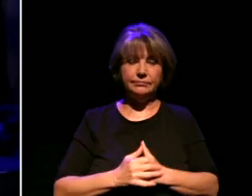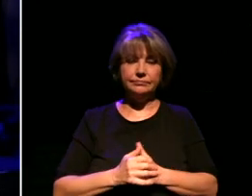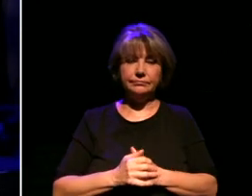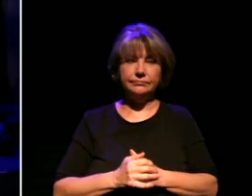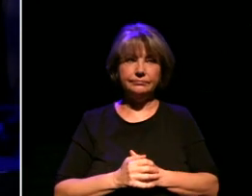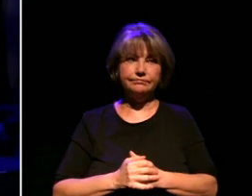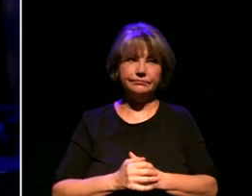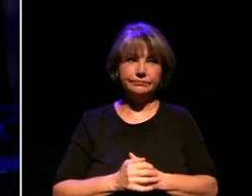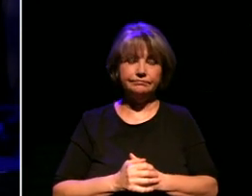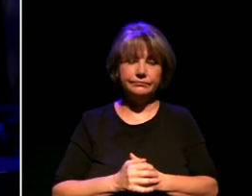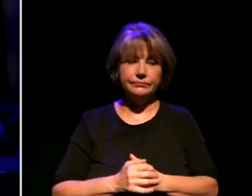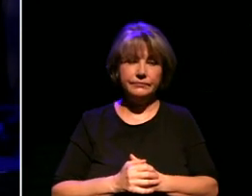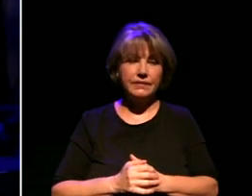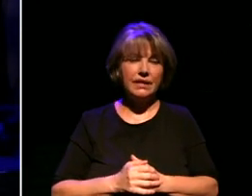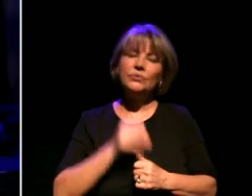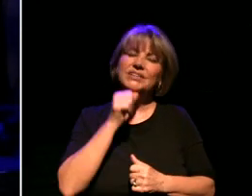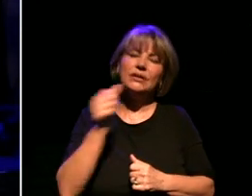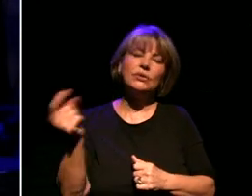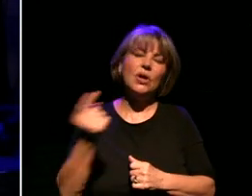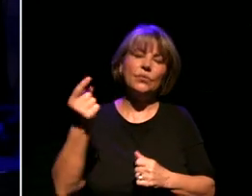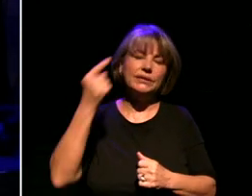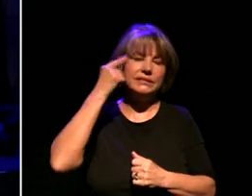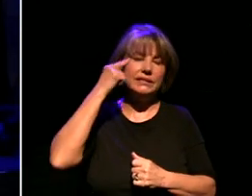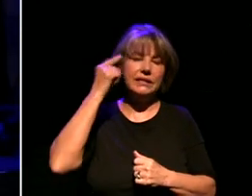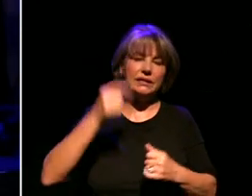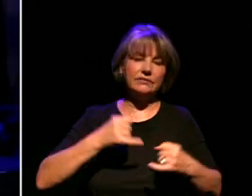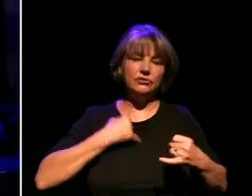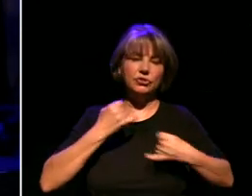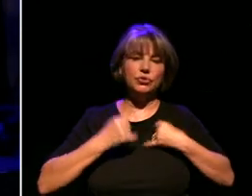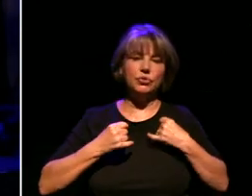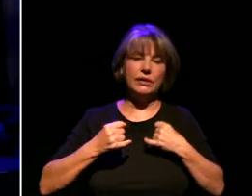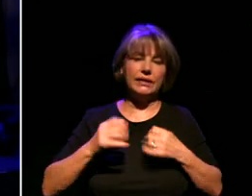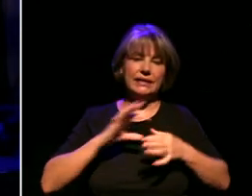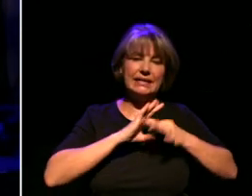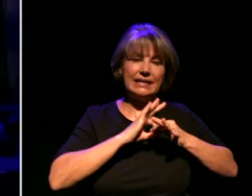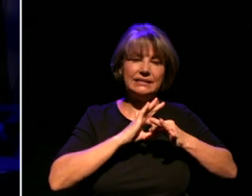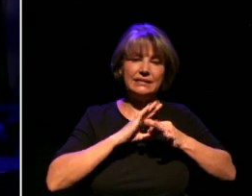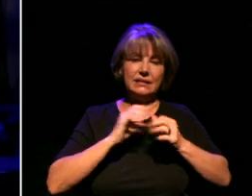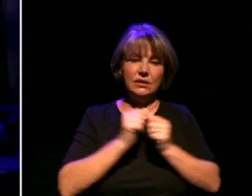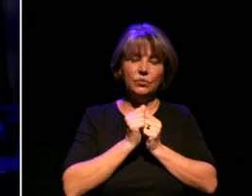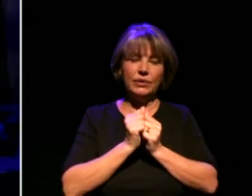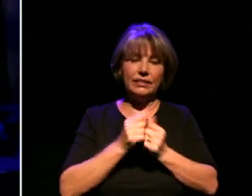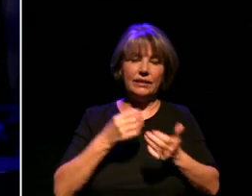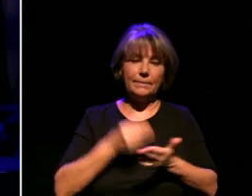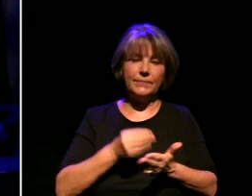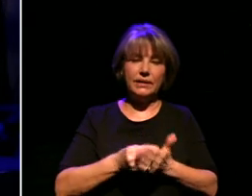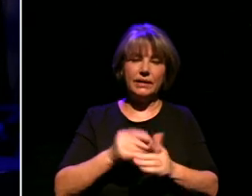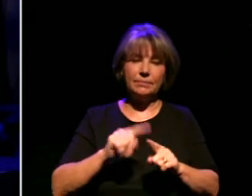always think of joy being around money, but we certainly use money to take us to